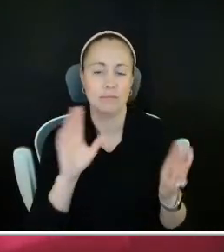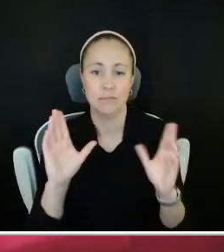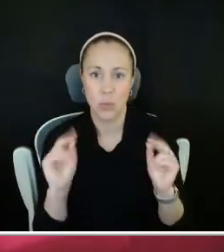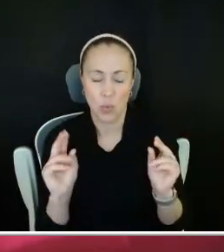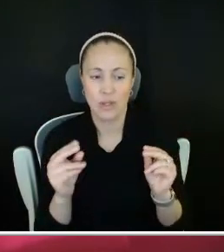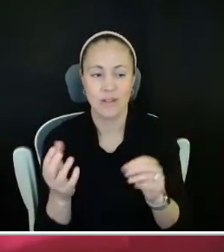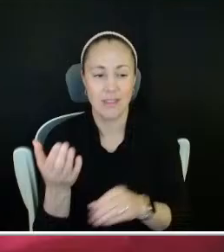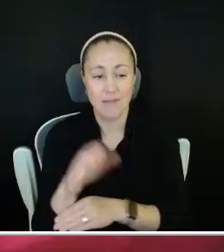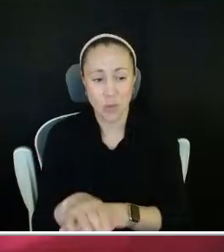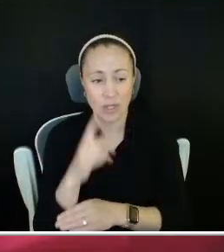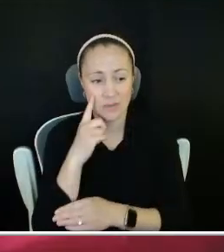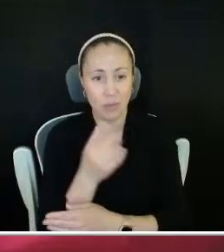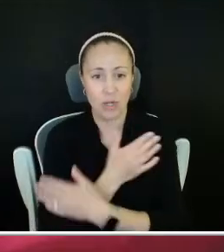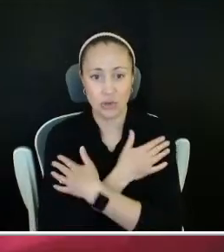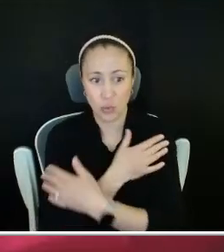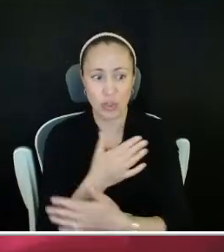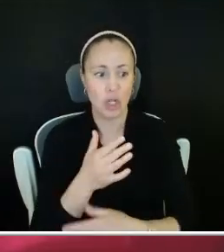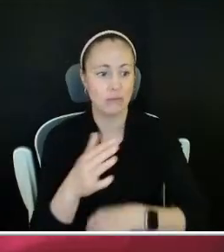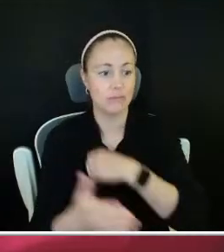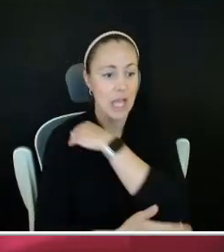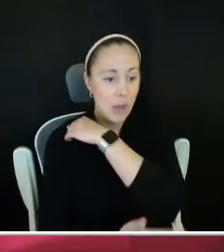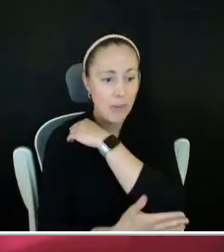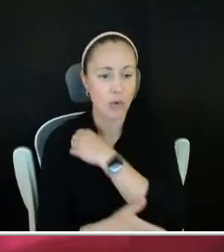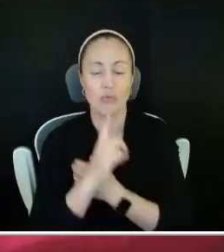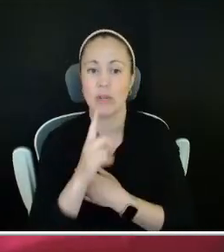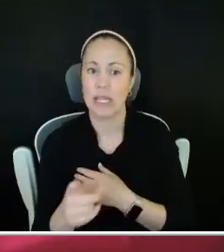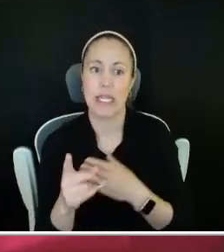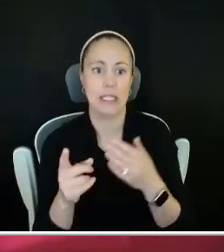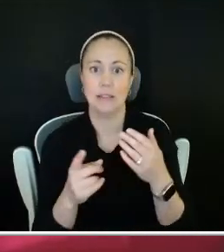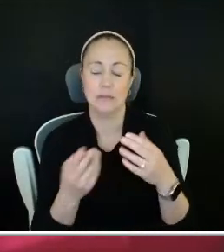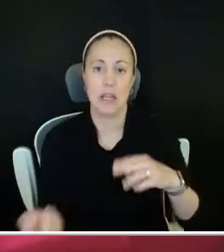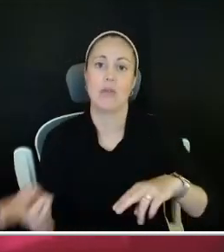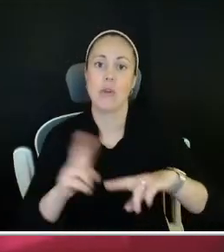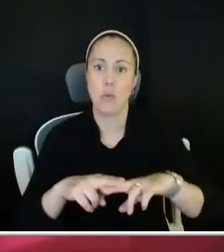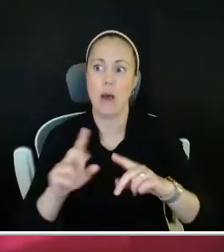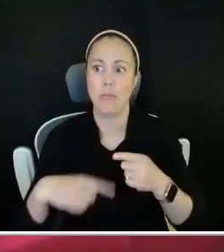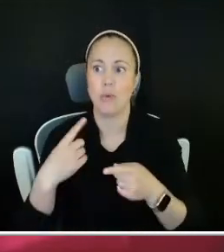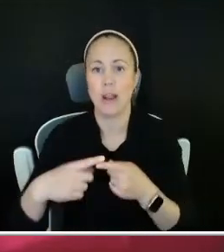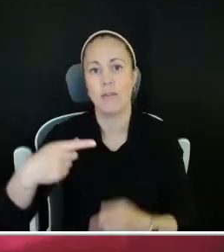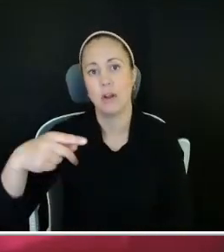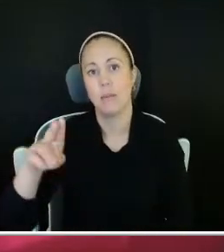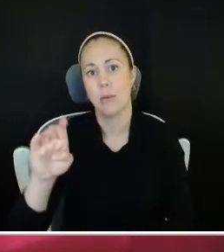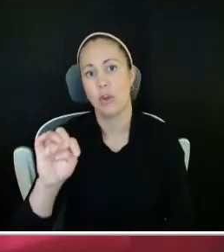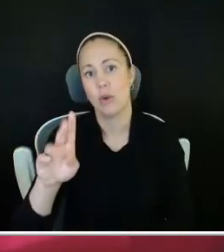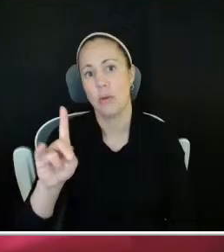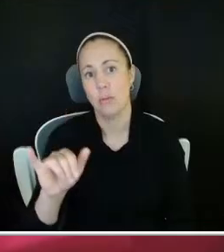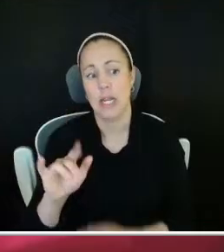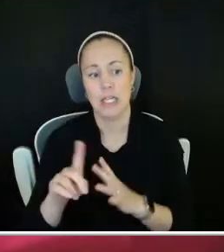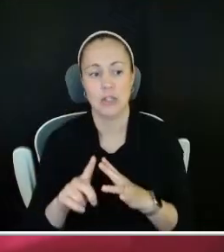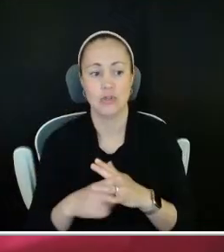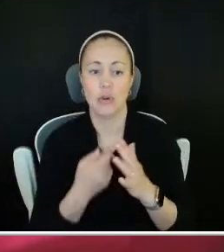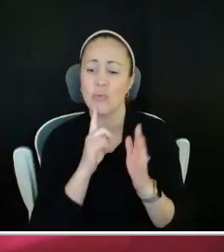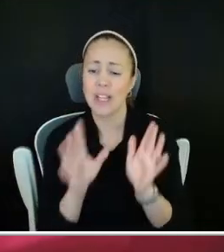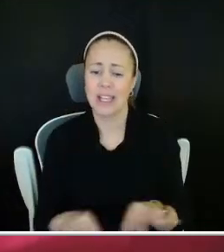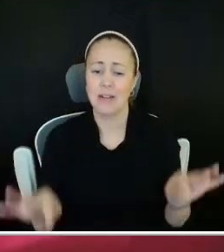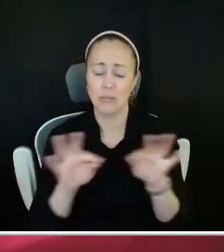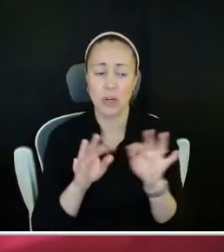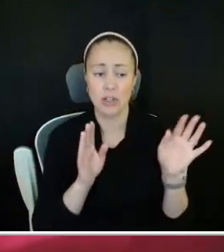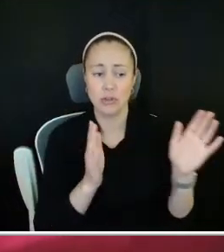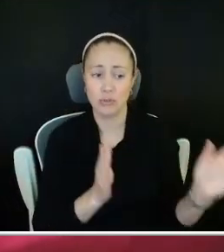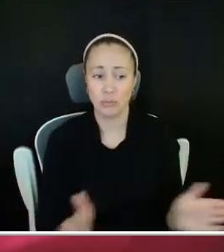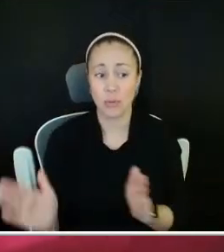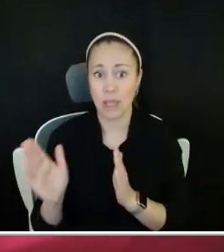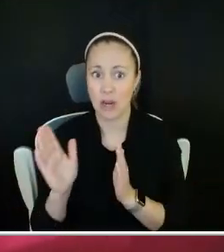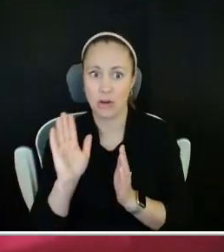elbow go up exponentially once you hit puberty. So it's really important to, like I said, prepare your body to be able to